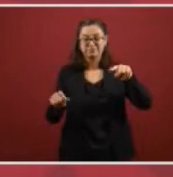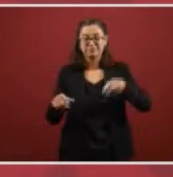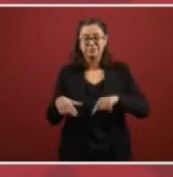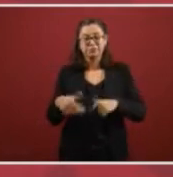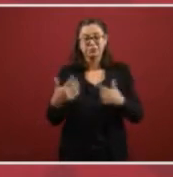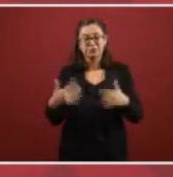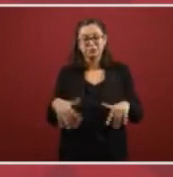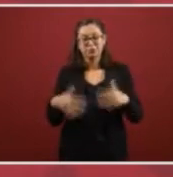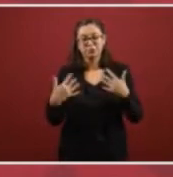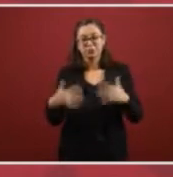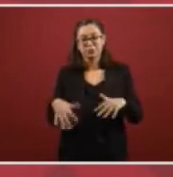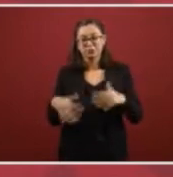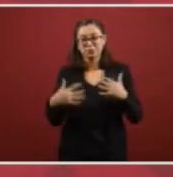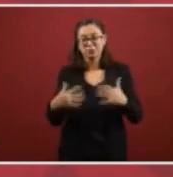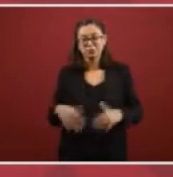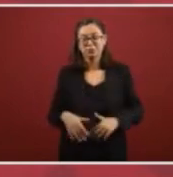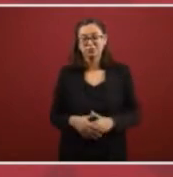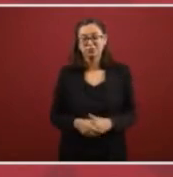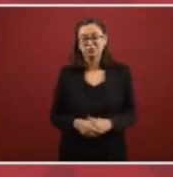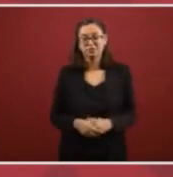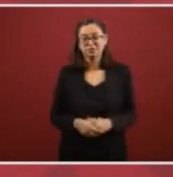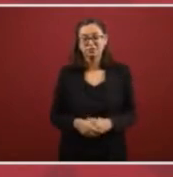of California,